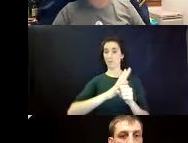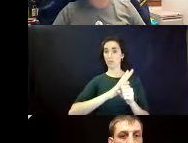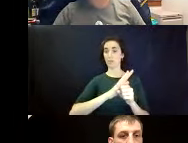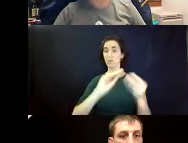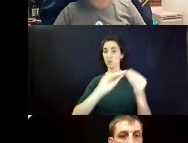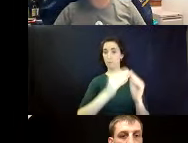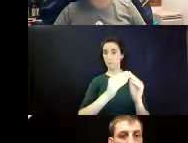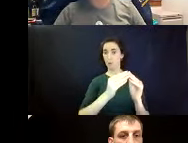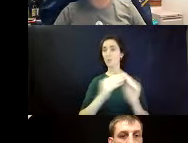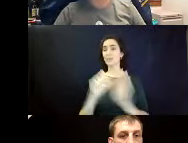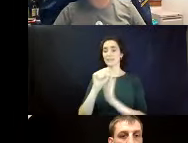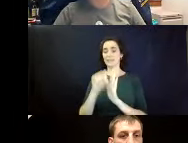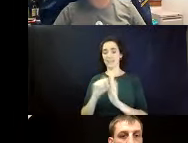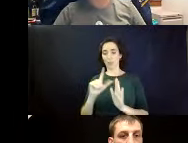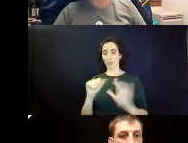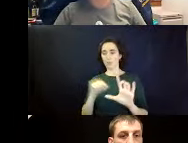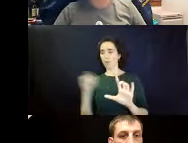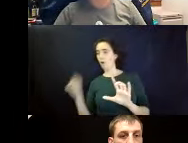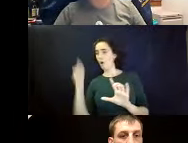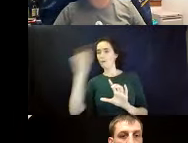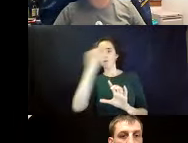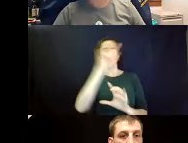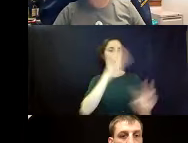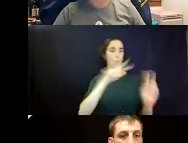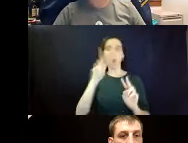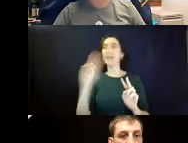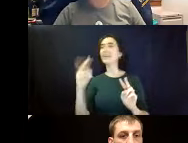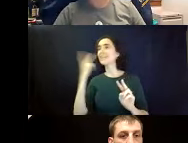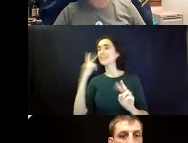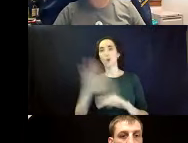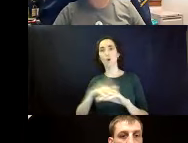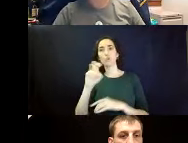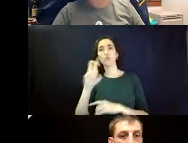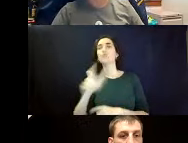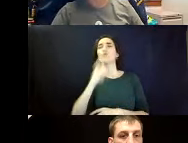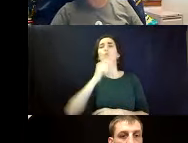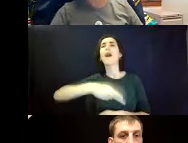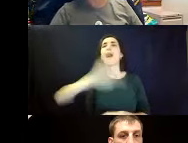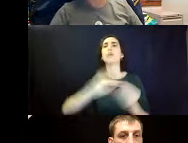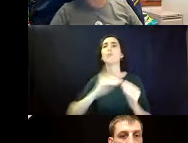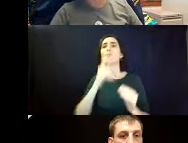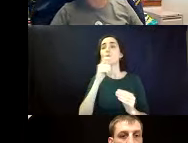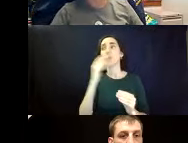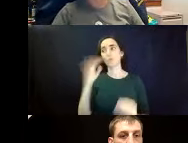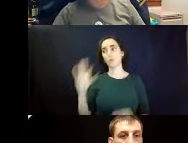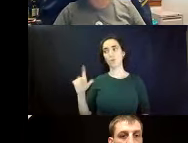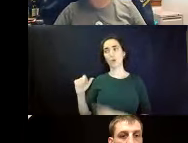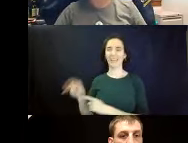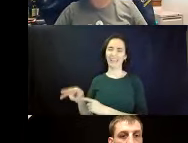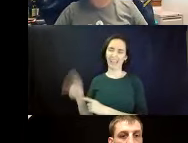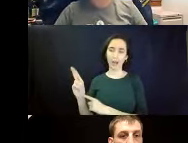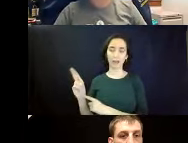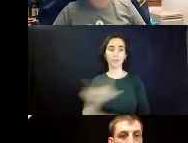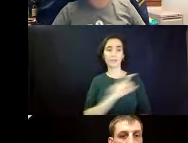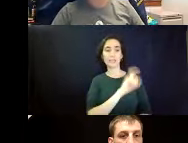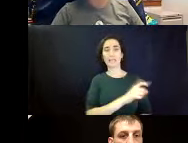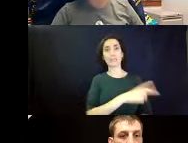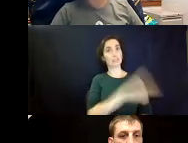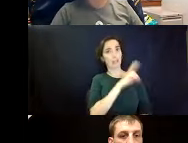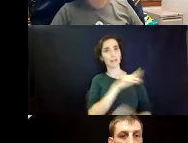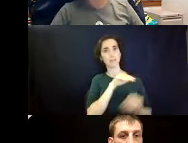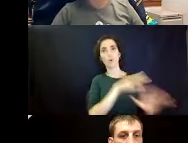the news, and who has high rates right now. So we know Florida has high rates. We know Texas has high rates.